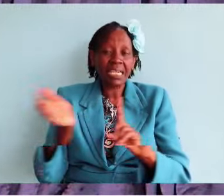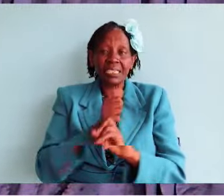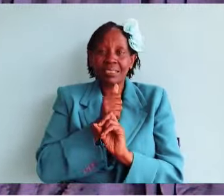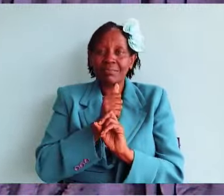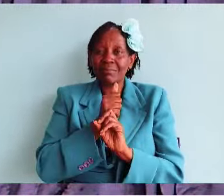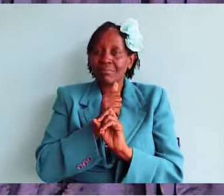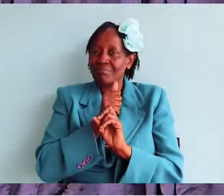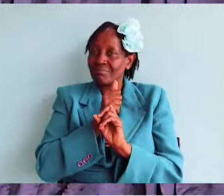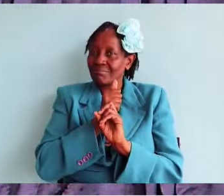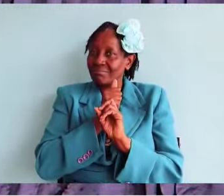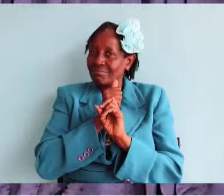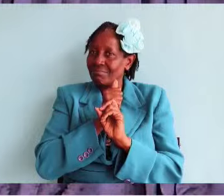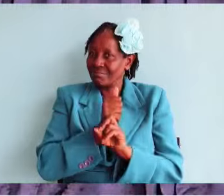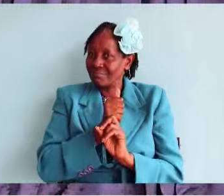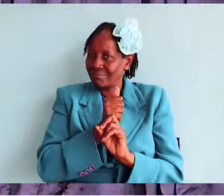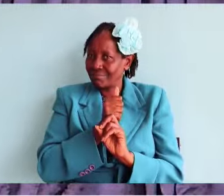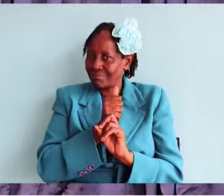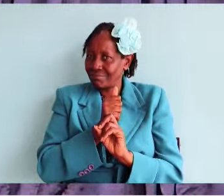army.